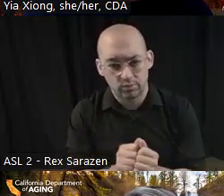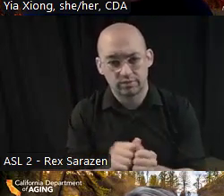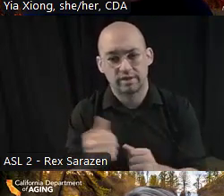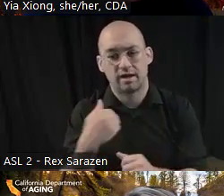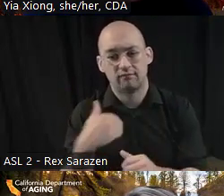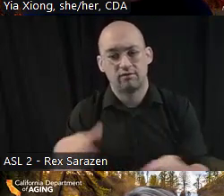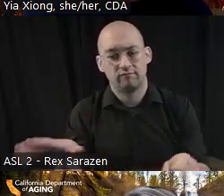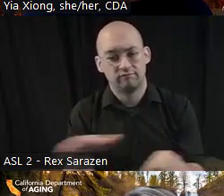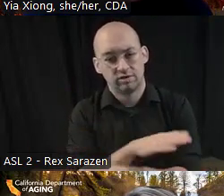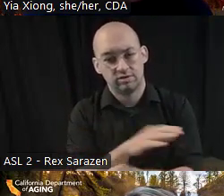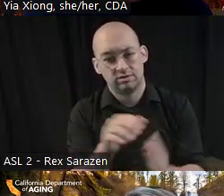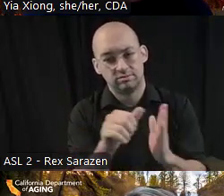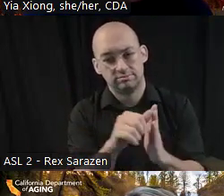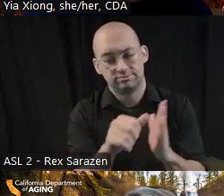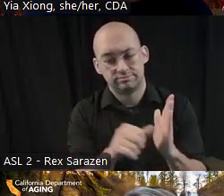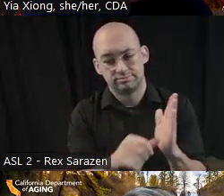slate of appointed